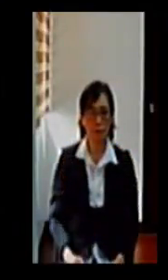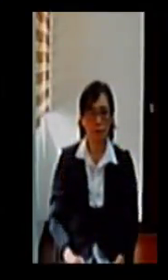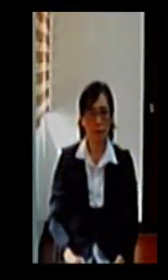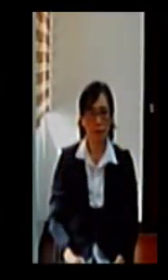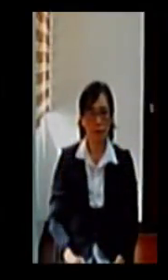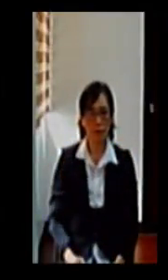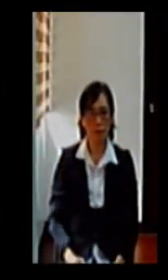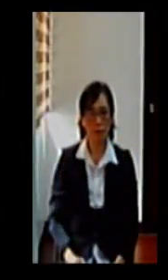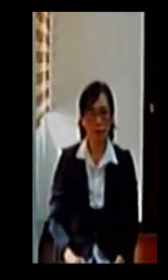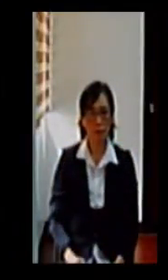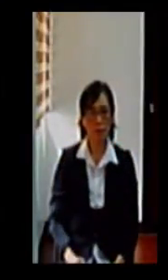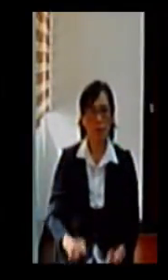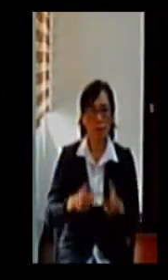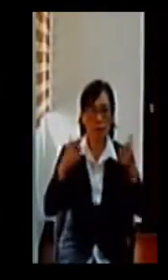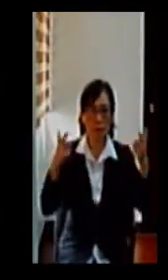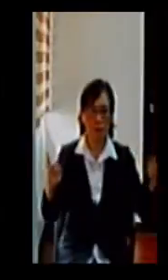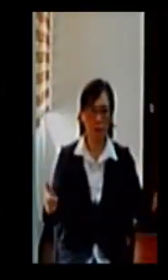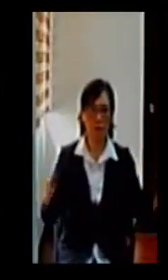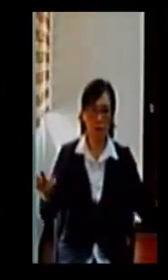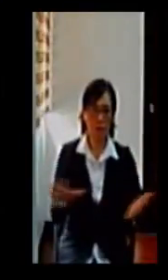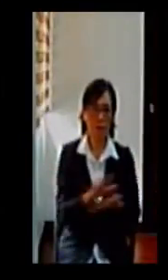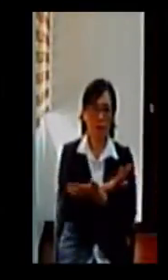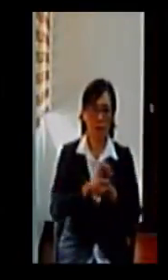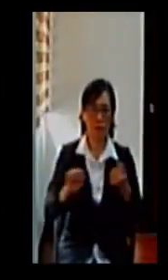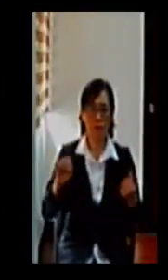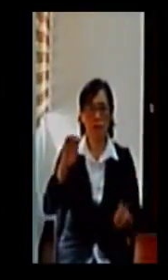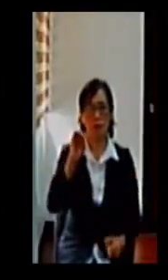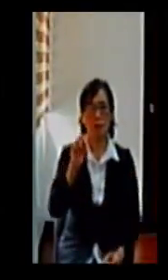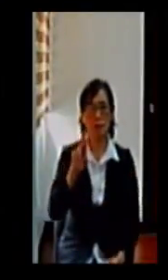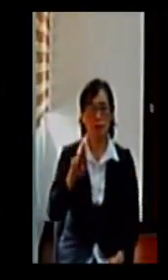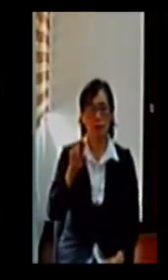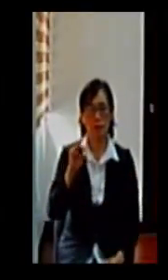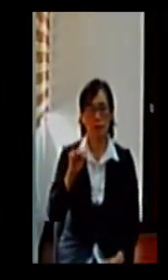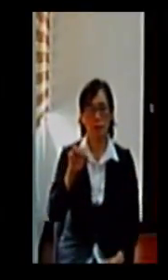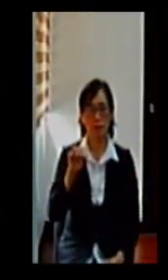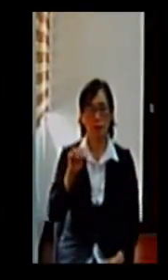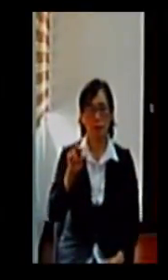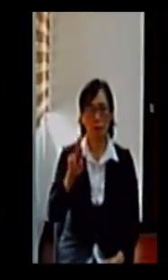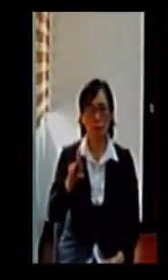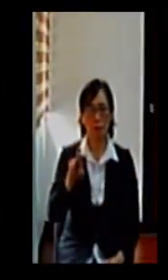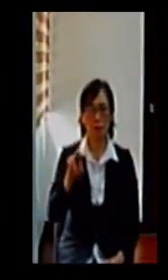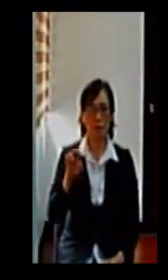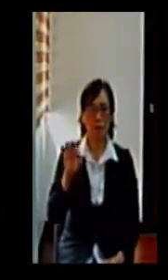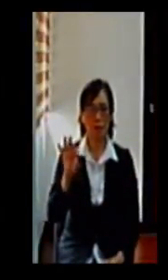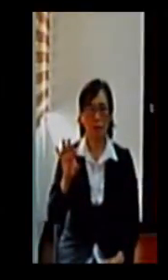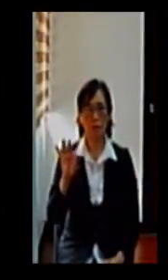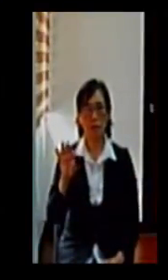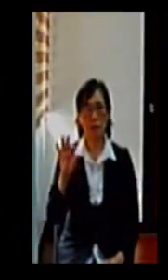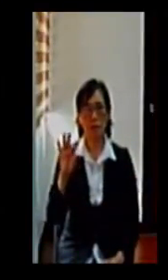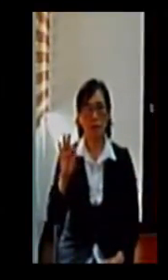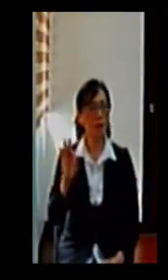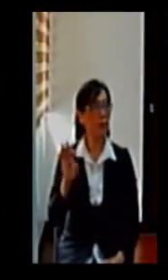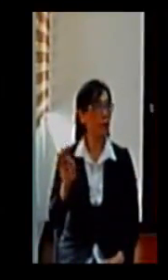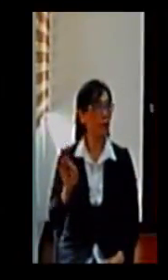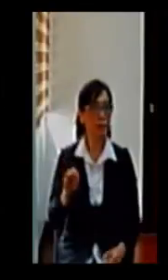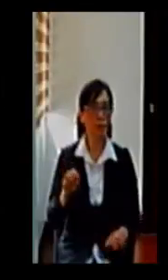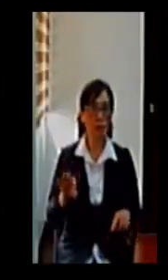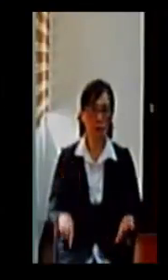the great disaster in Ormoc in 1990s happened because of flash flood in areas